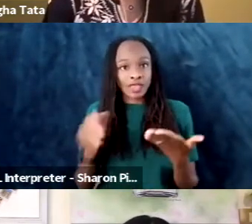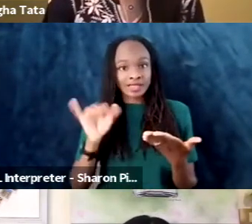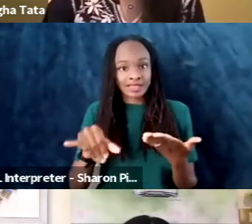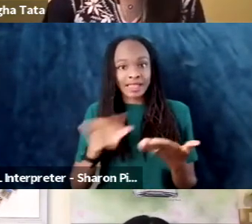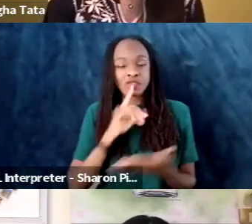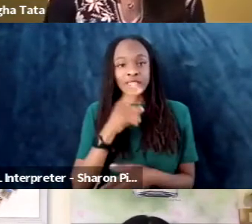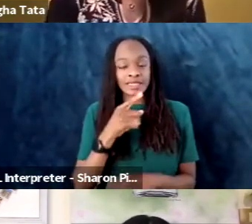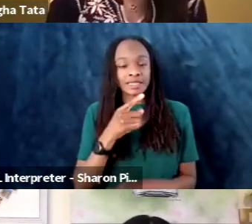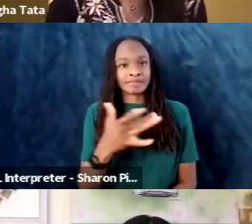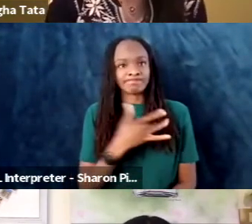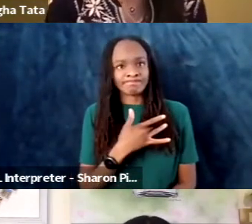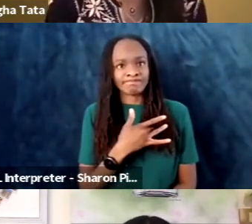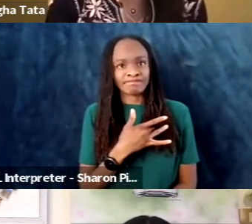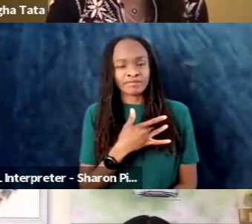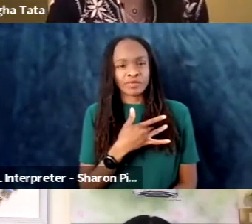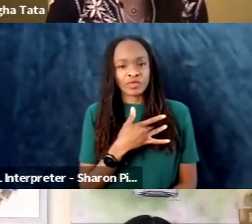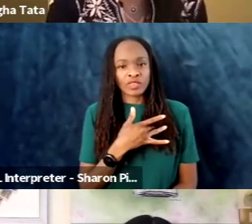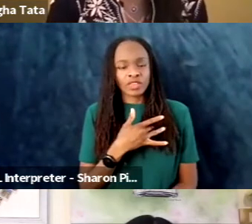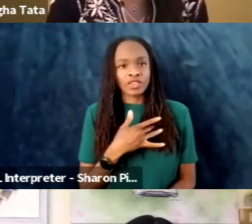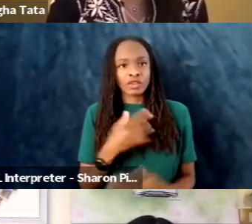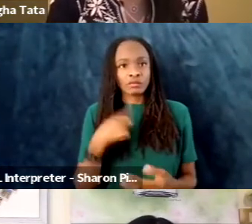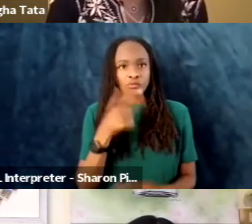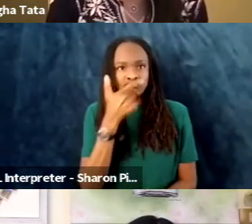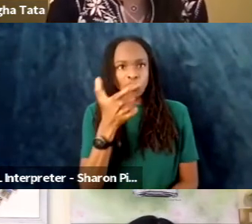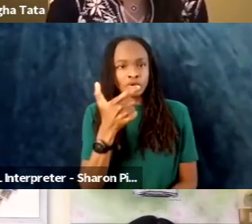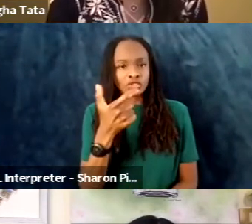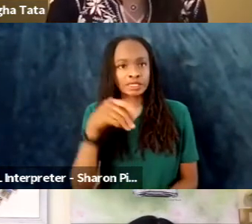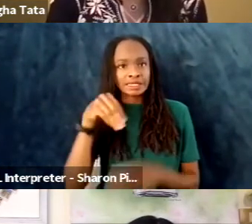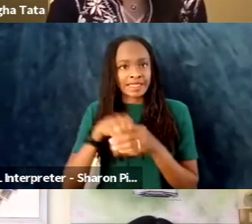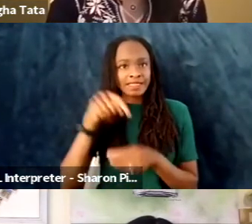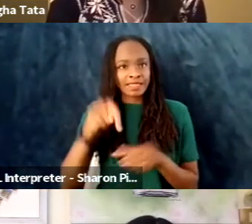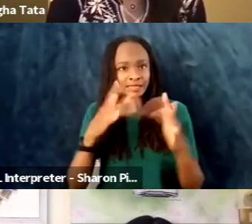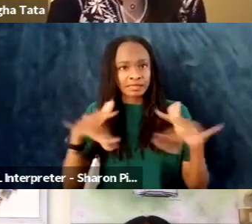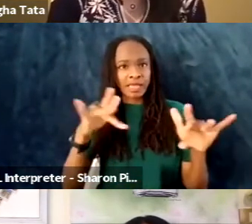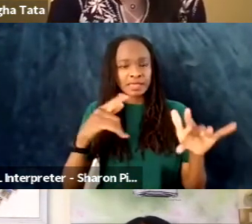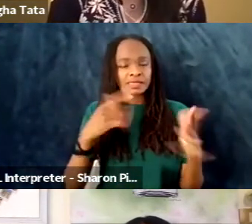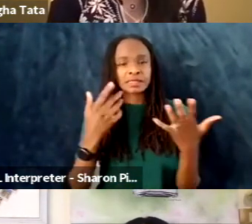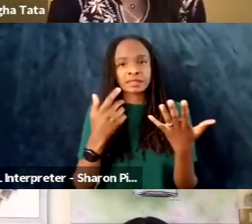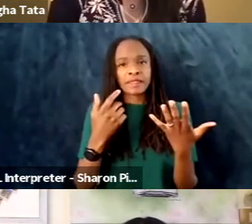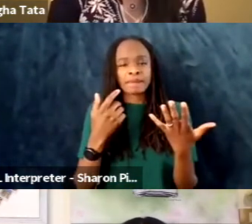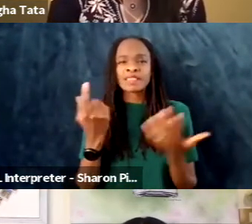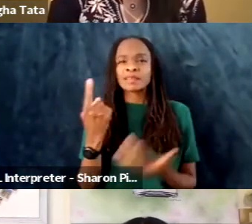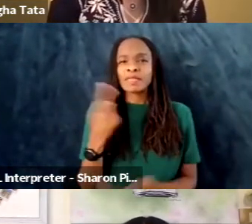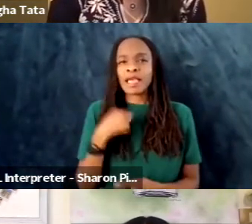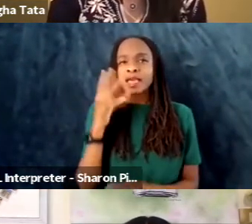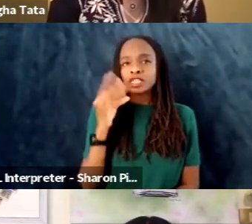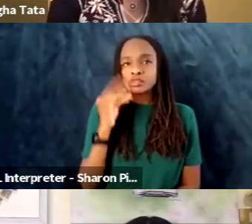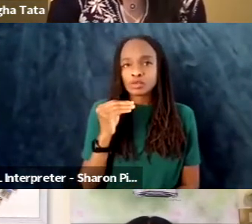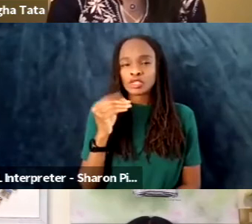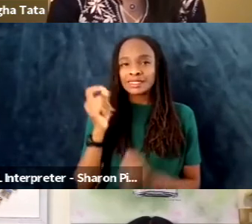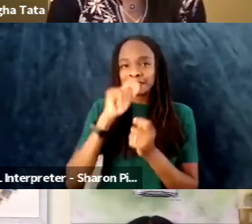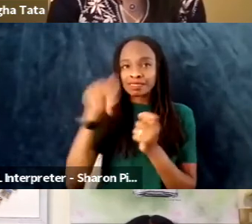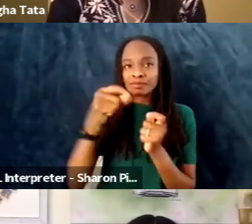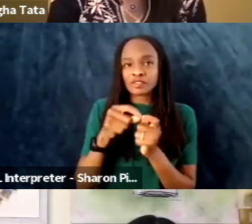really hit me just being in this space, I suppose, was something that I experienced